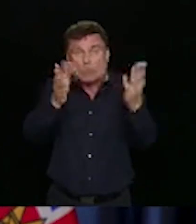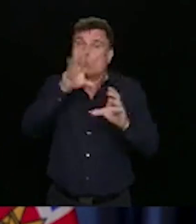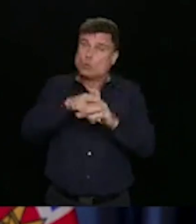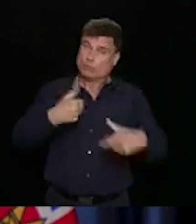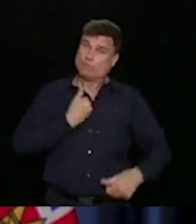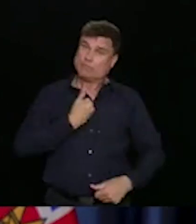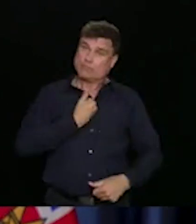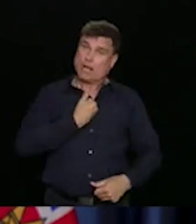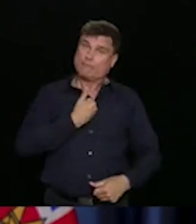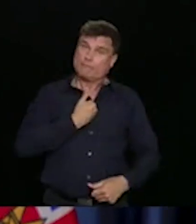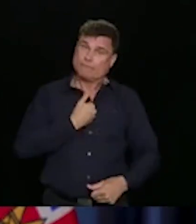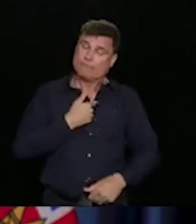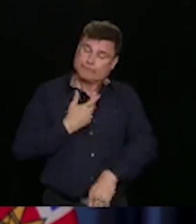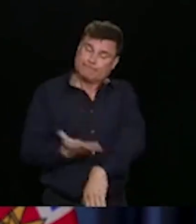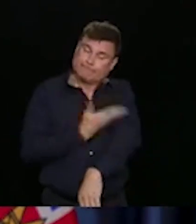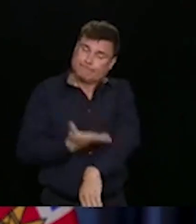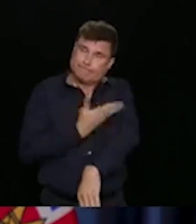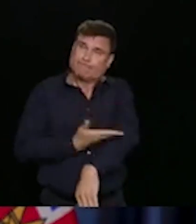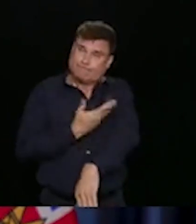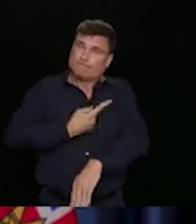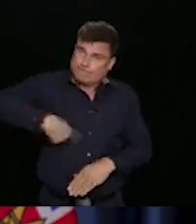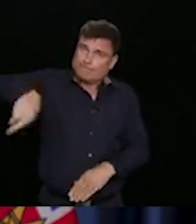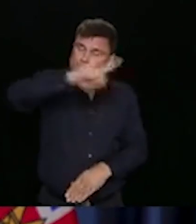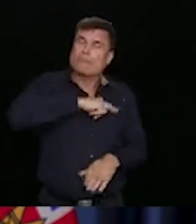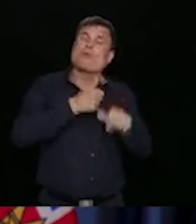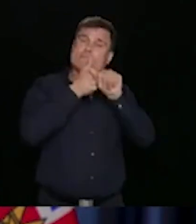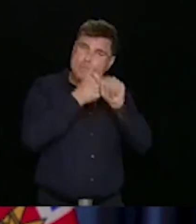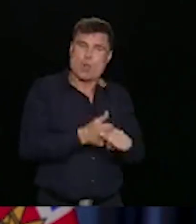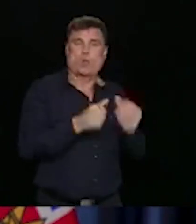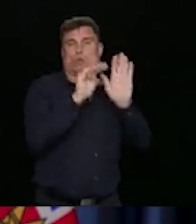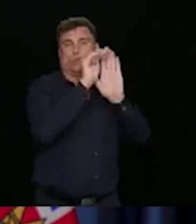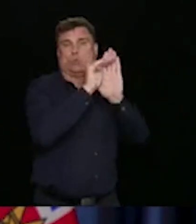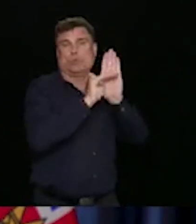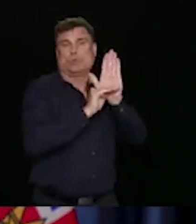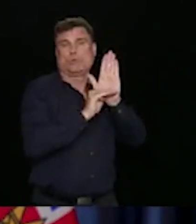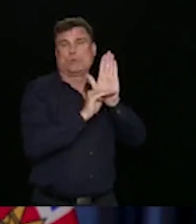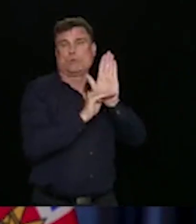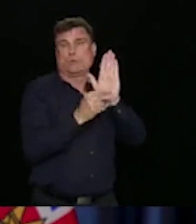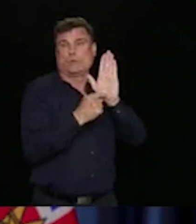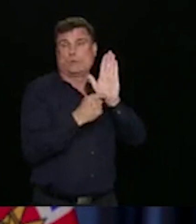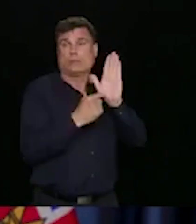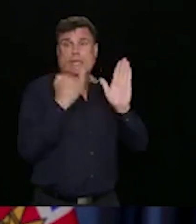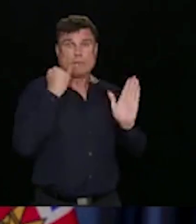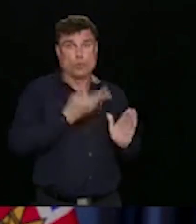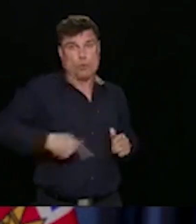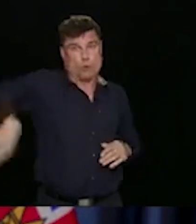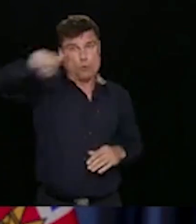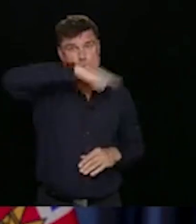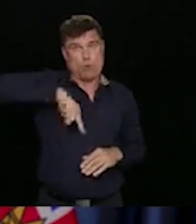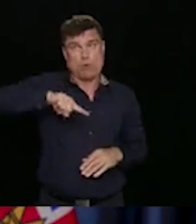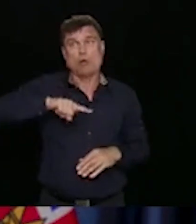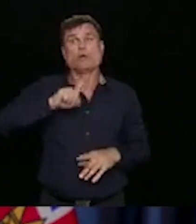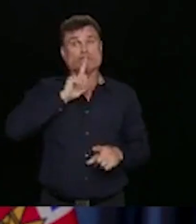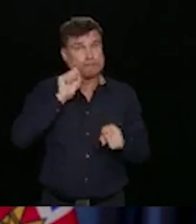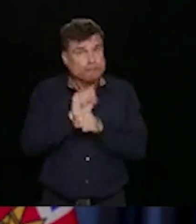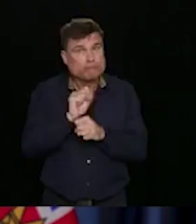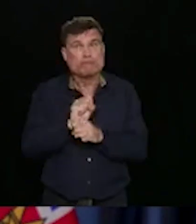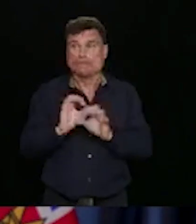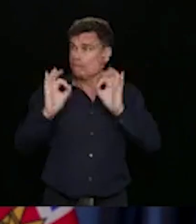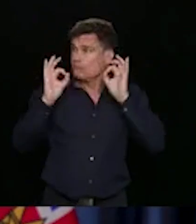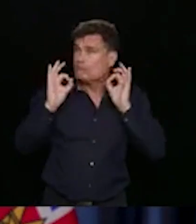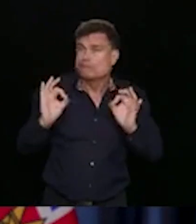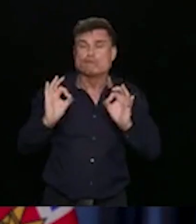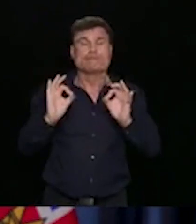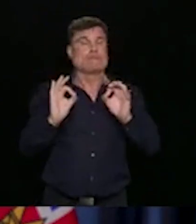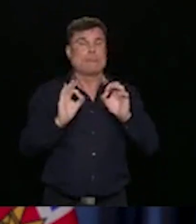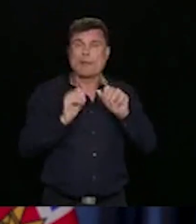new normal, a different summer, but a great summer together. So I think that this is